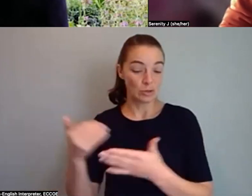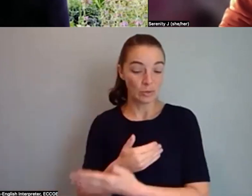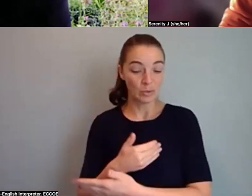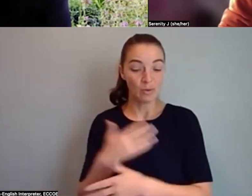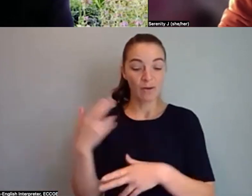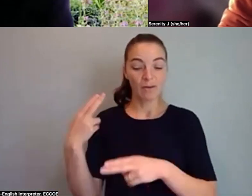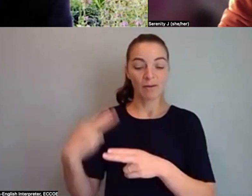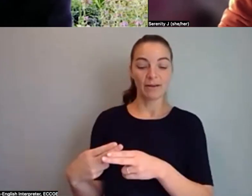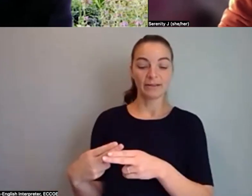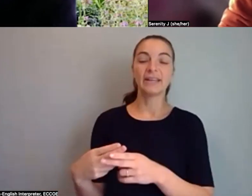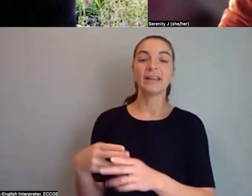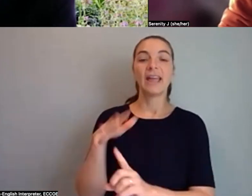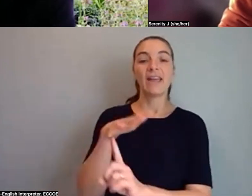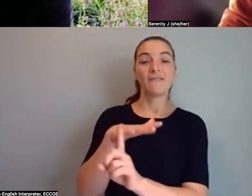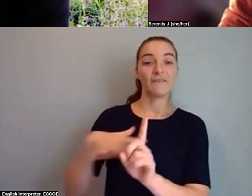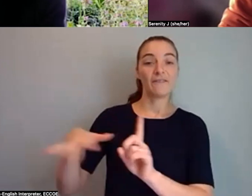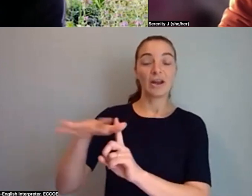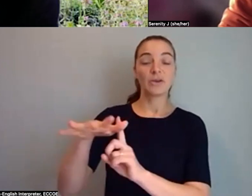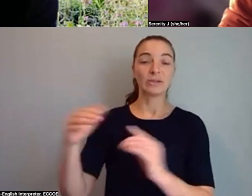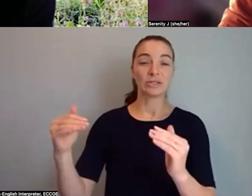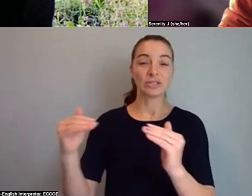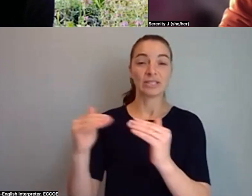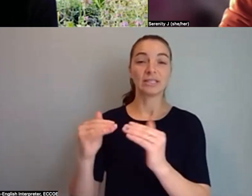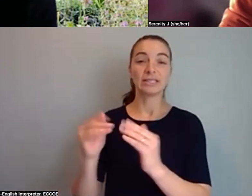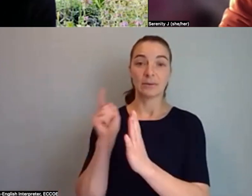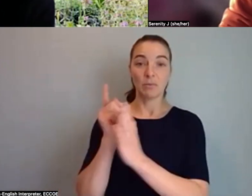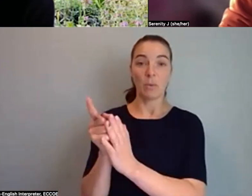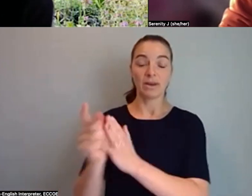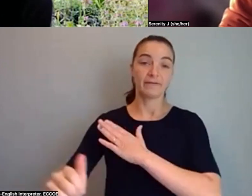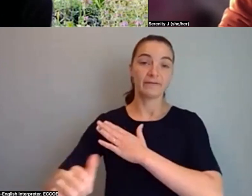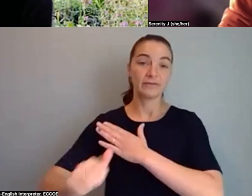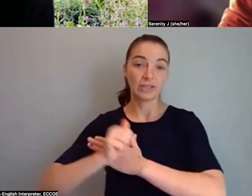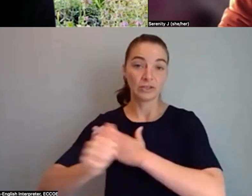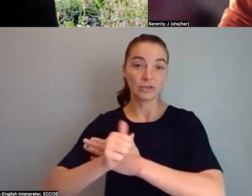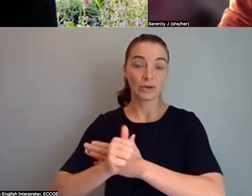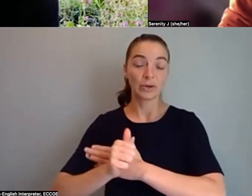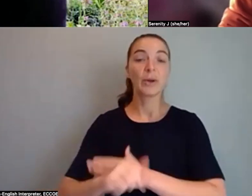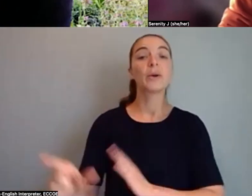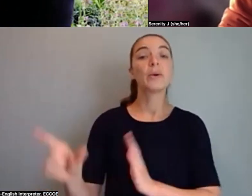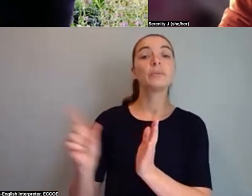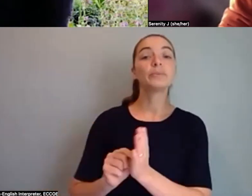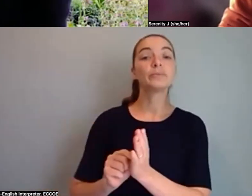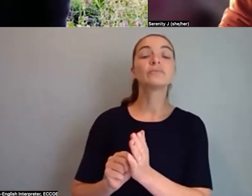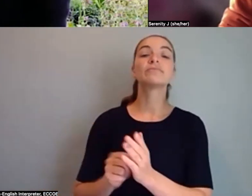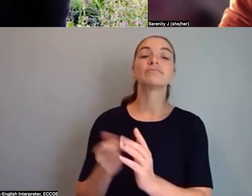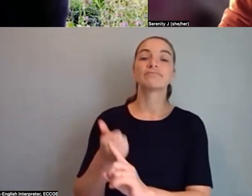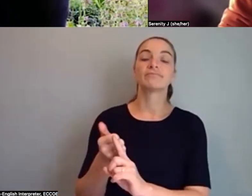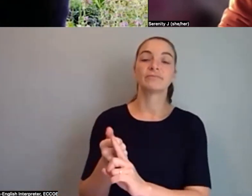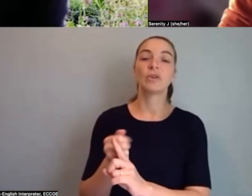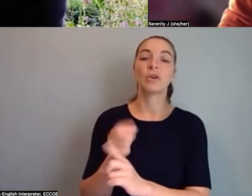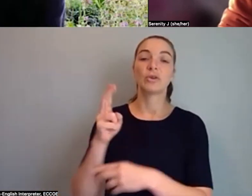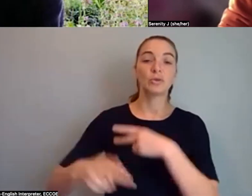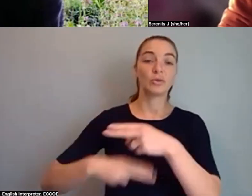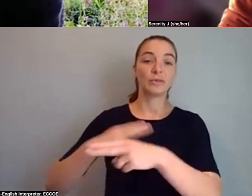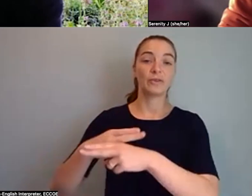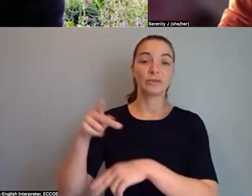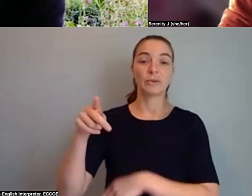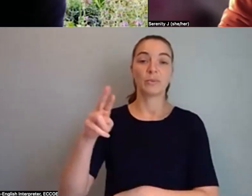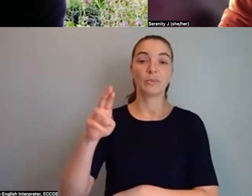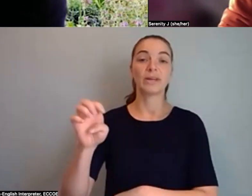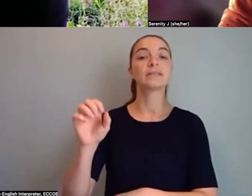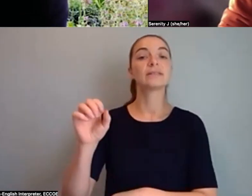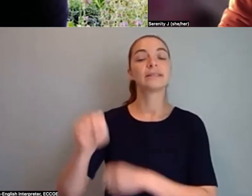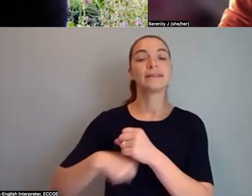published by University of California Press in 2020, which has been assigned reading in several classes at the U of M